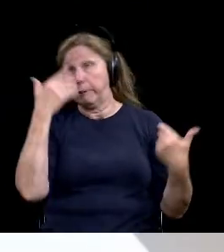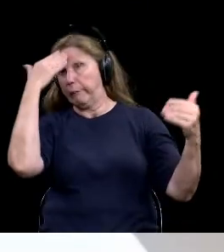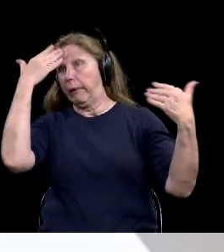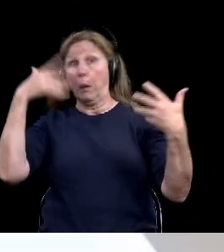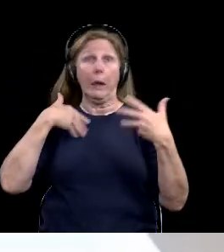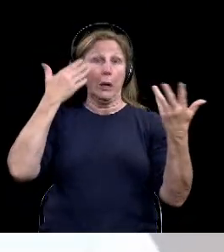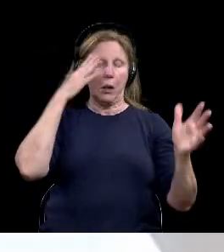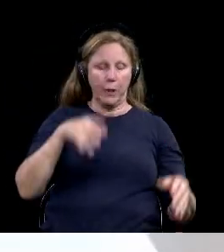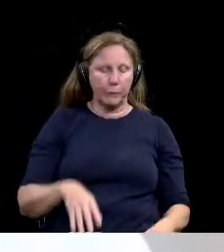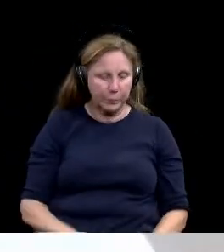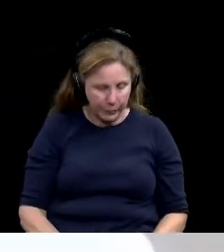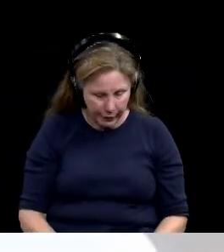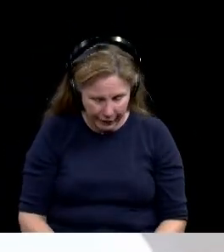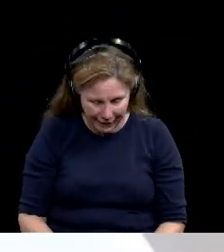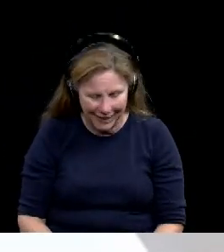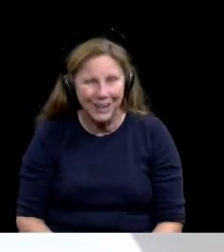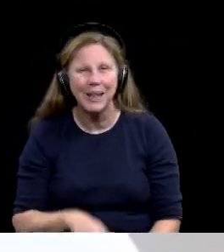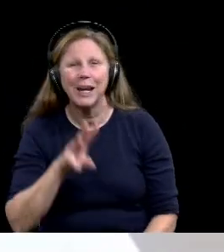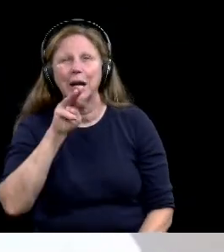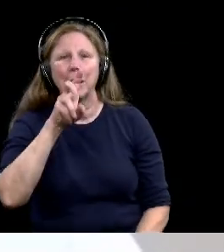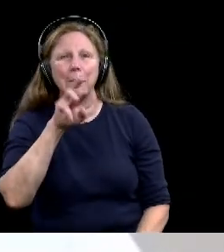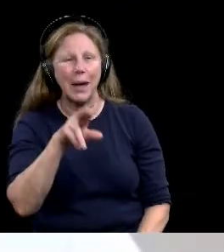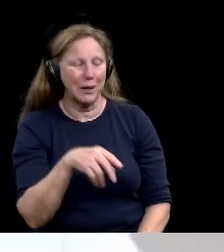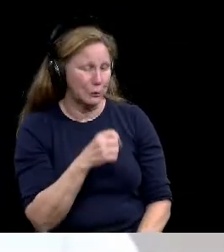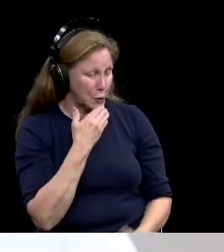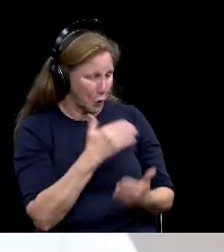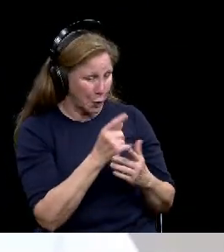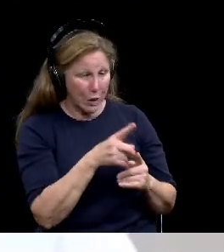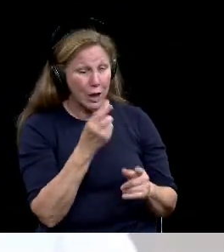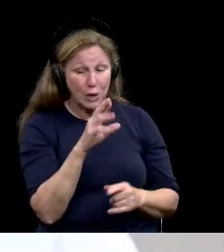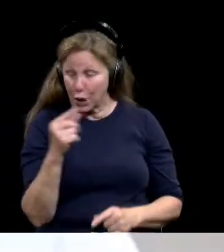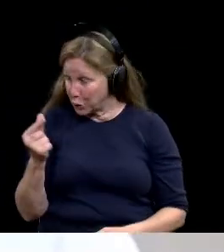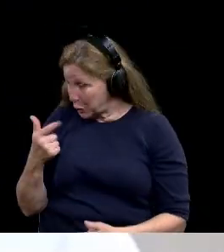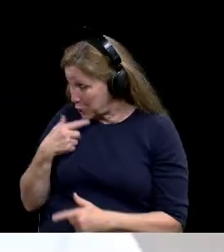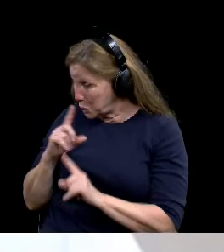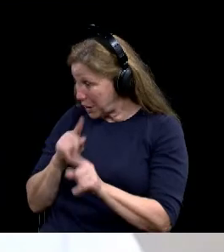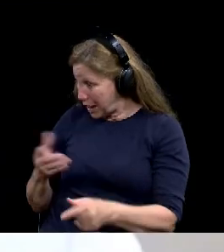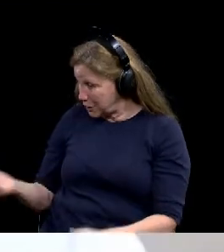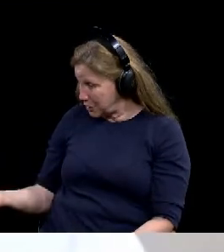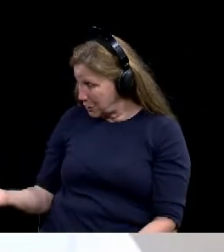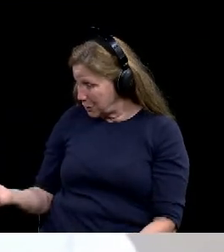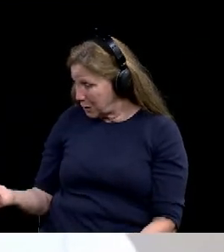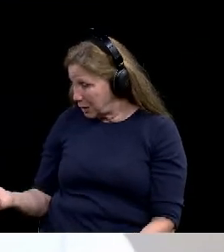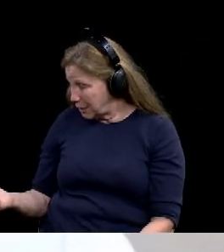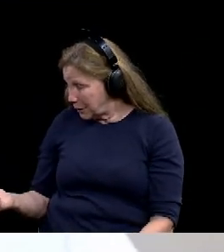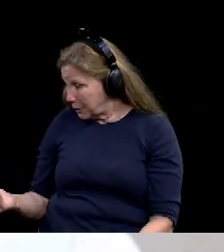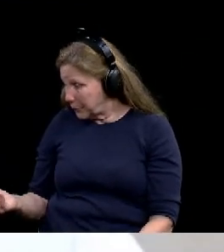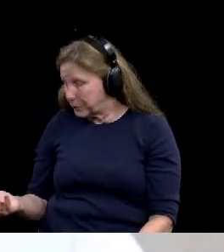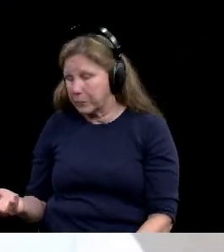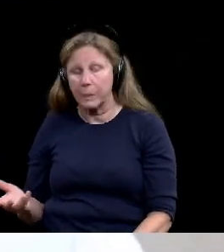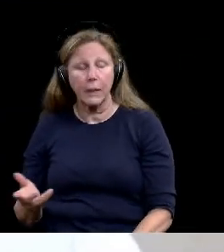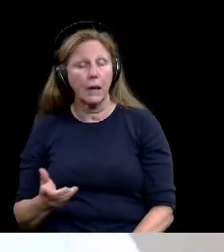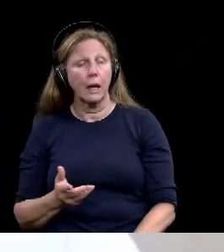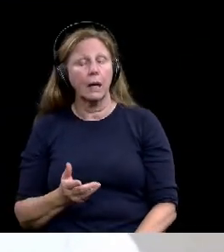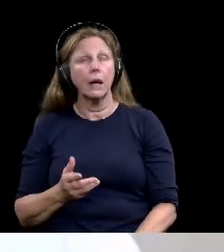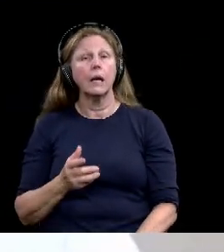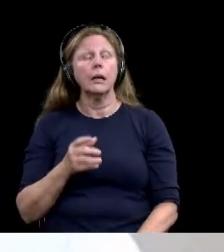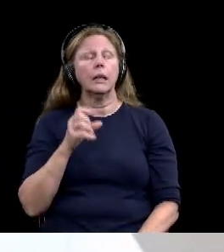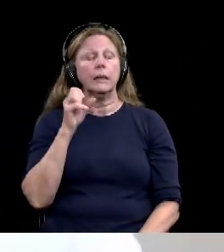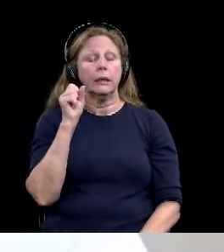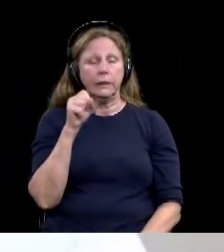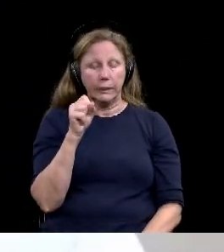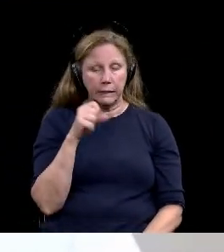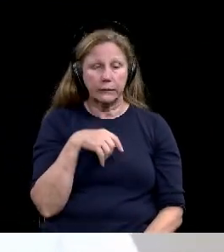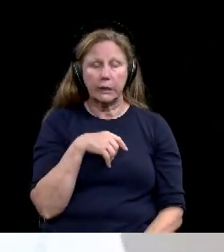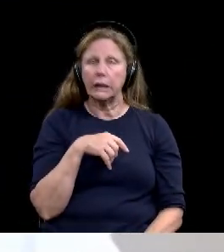know, Ren, there are a lot of variables that are unknown. One being, what's the current rate of natural immunity? I